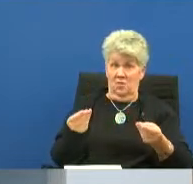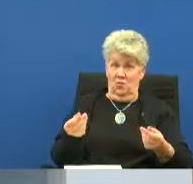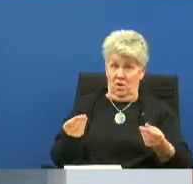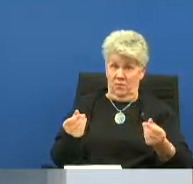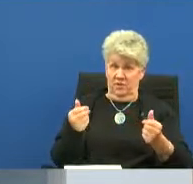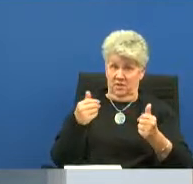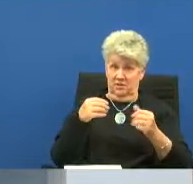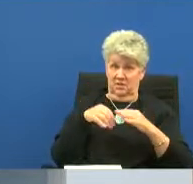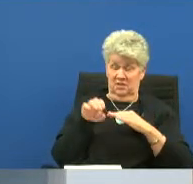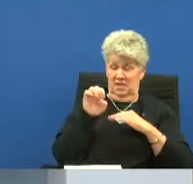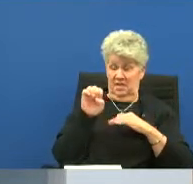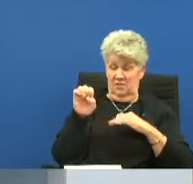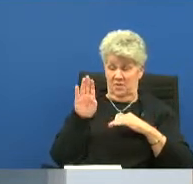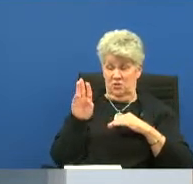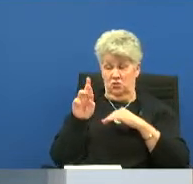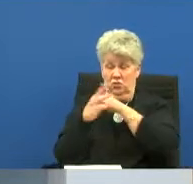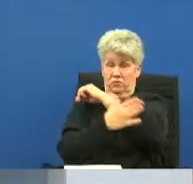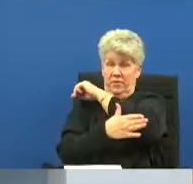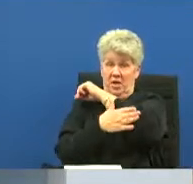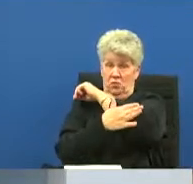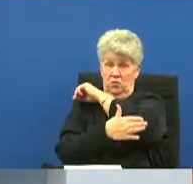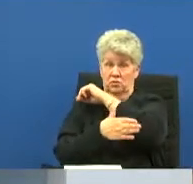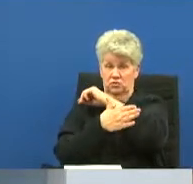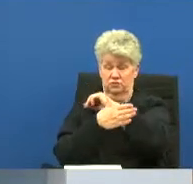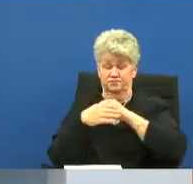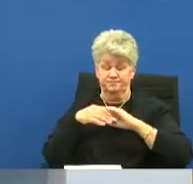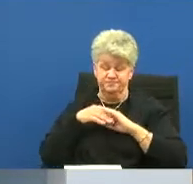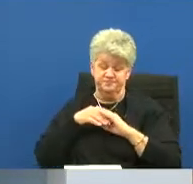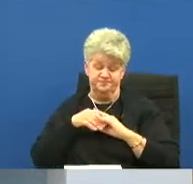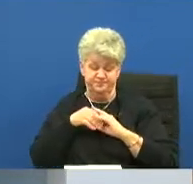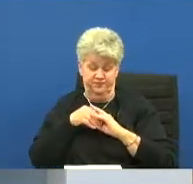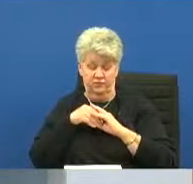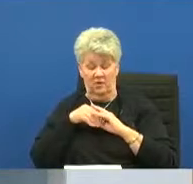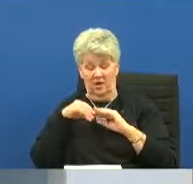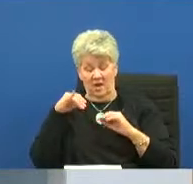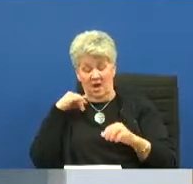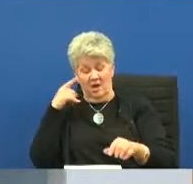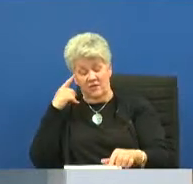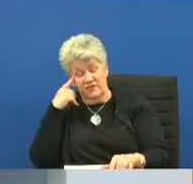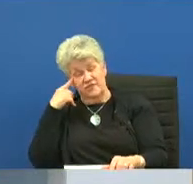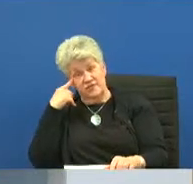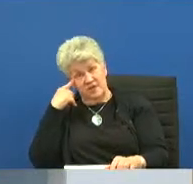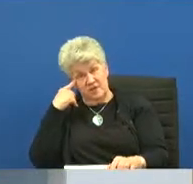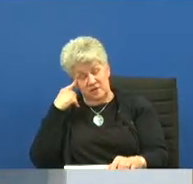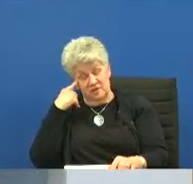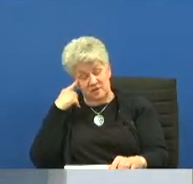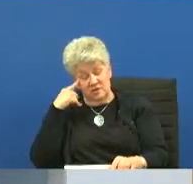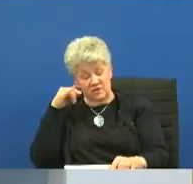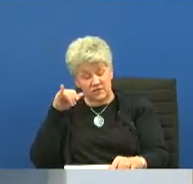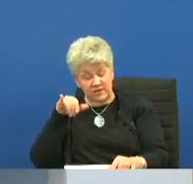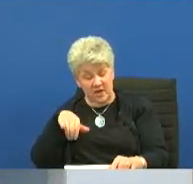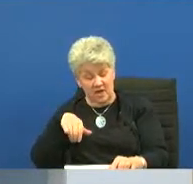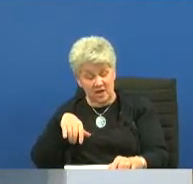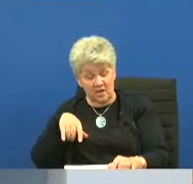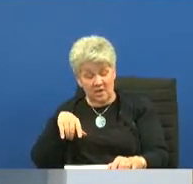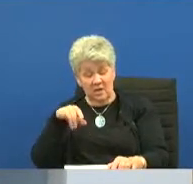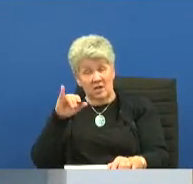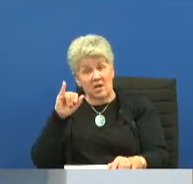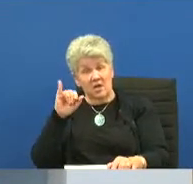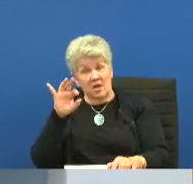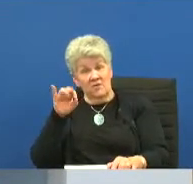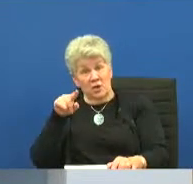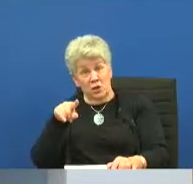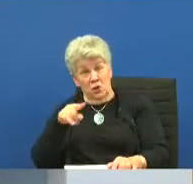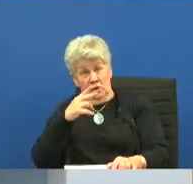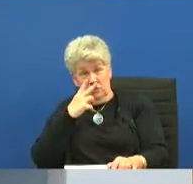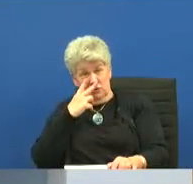in East Baton Rouge Parish in the jobs that they are in. I think in this project particularly, if you were to